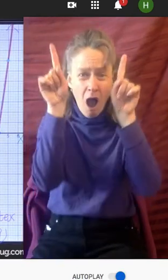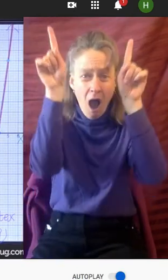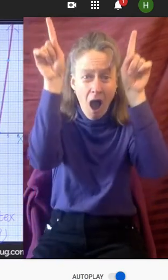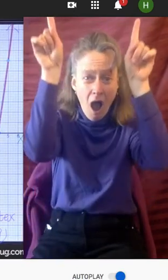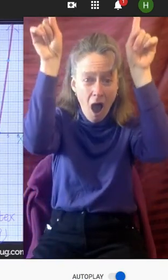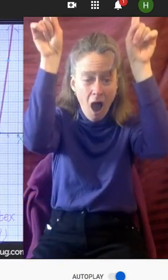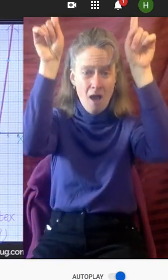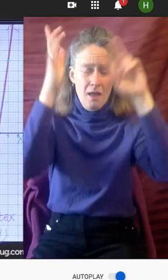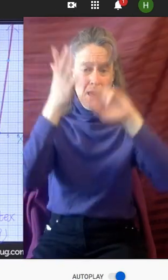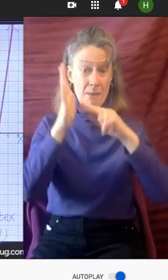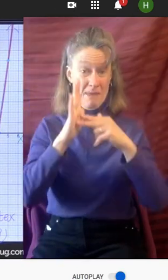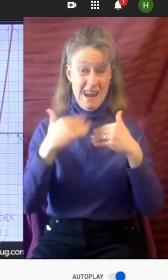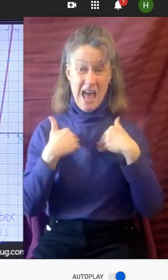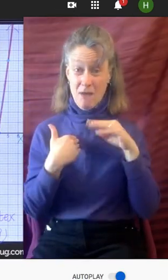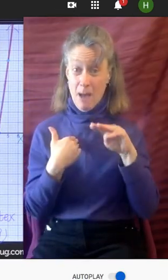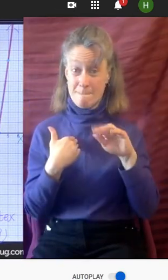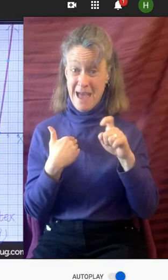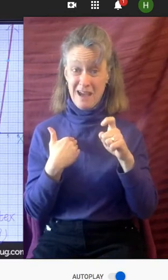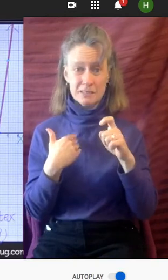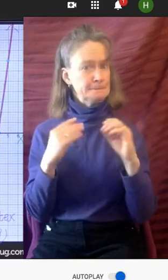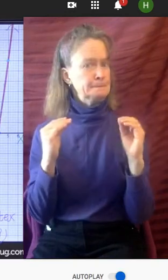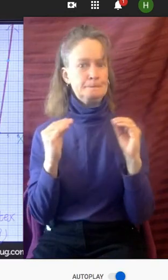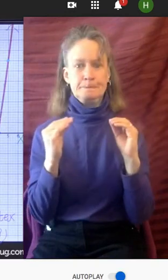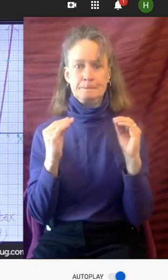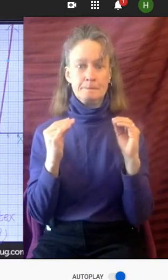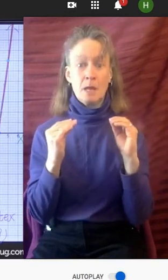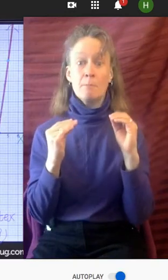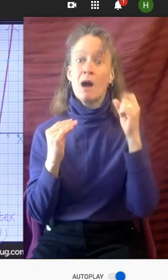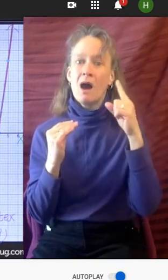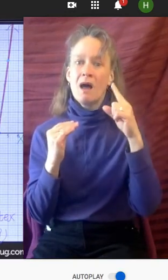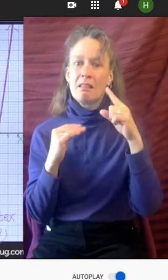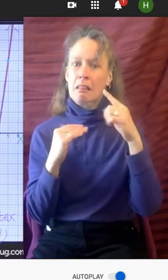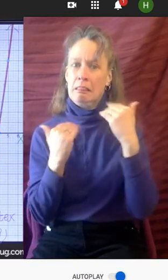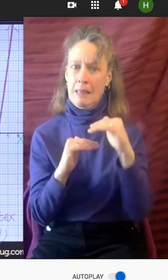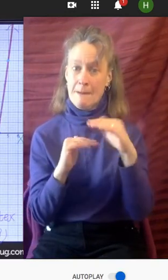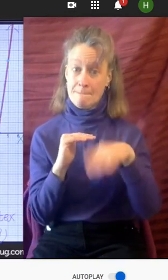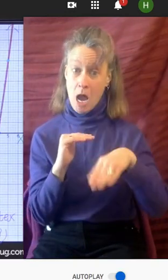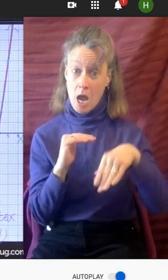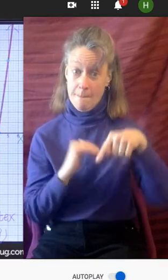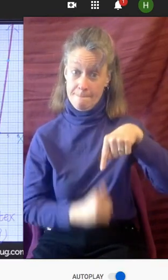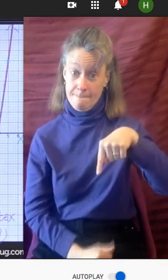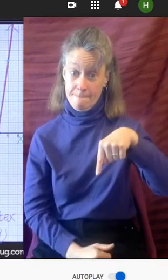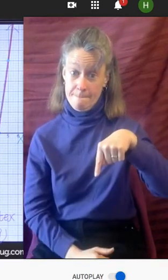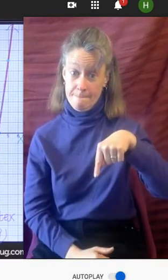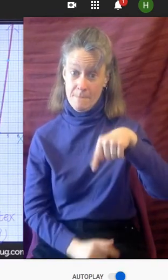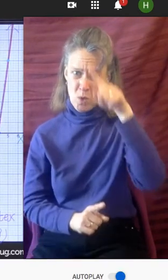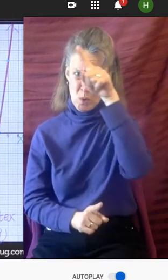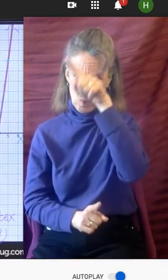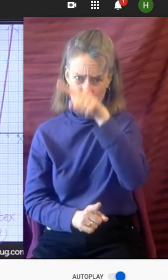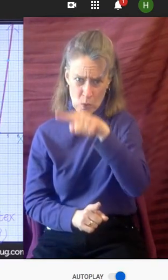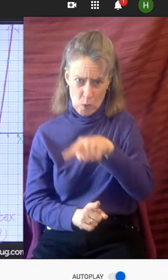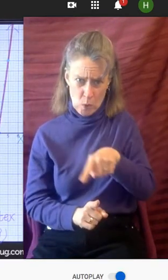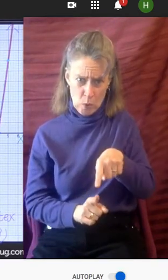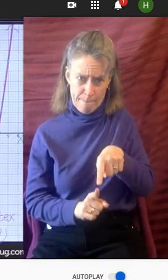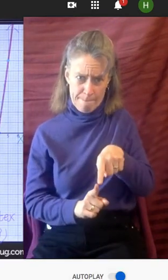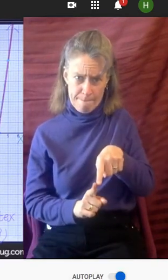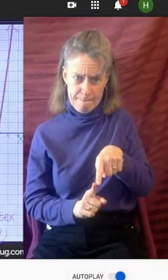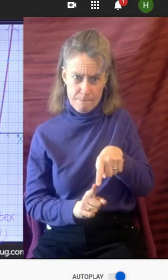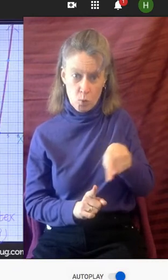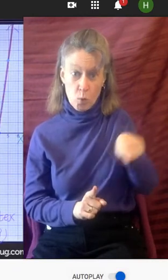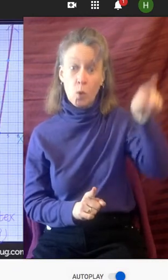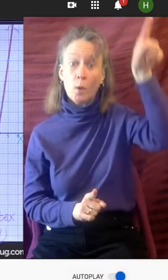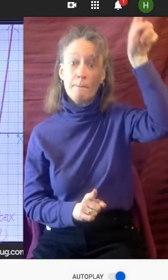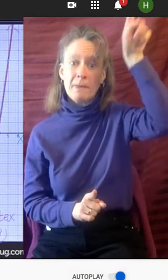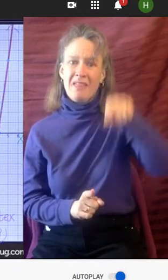However, parabola can only go as low as right here, where the